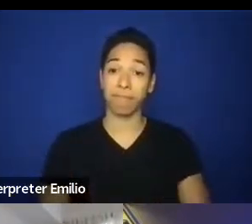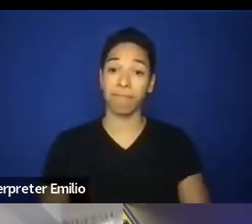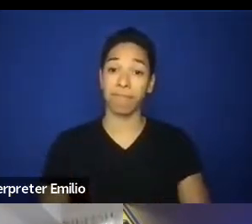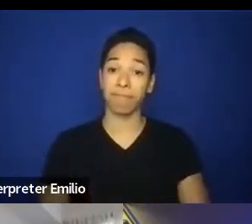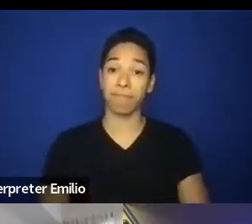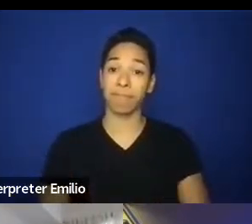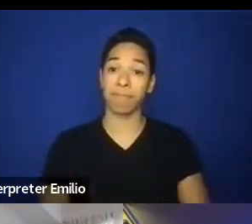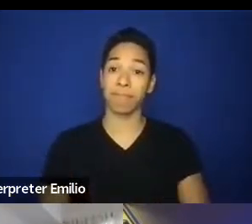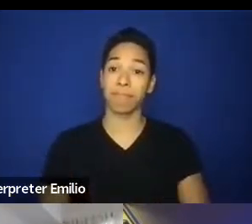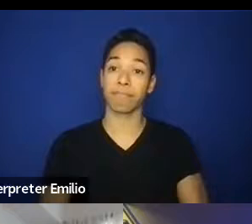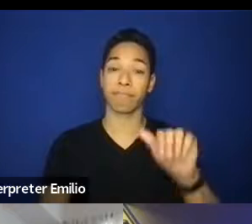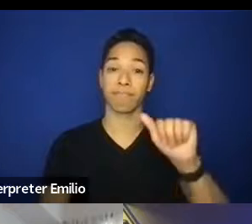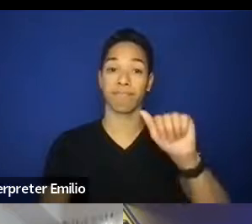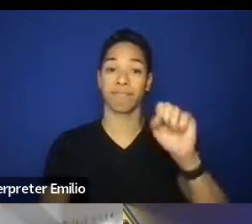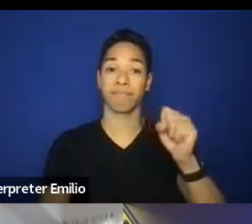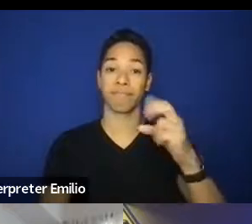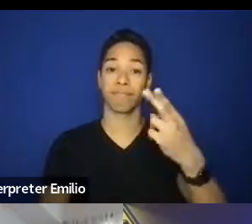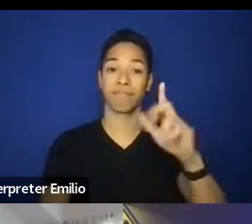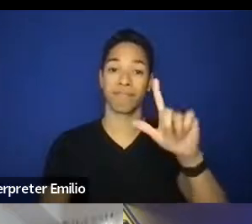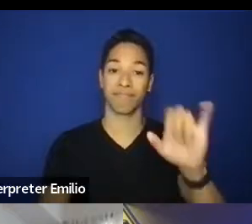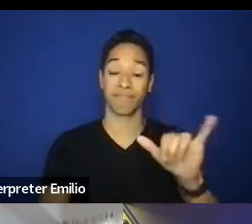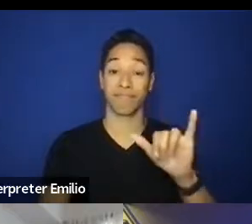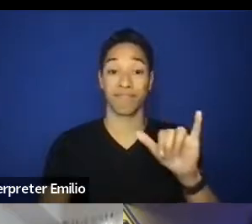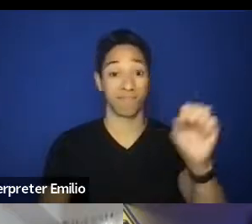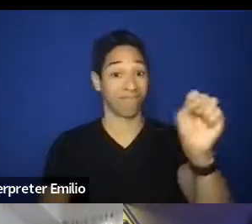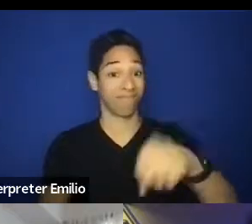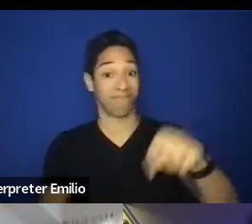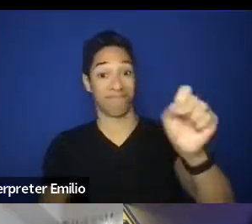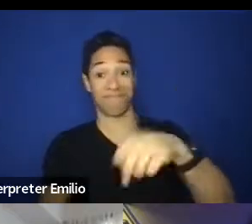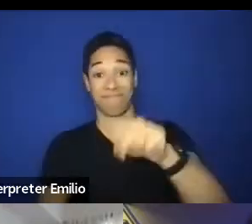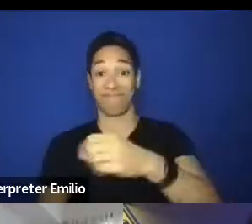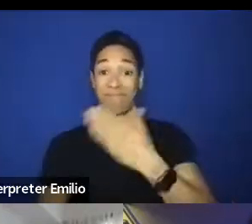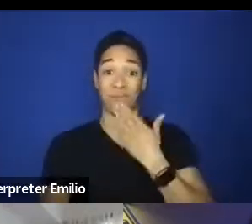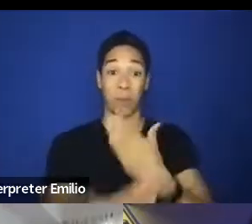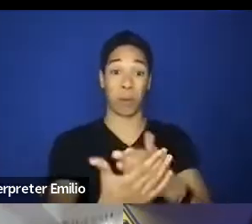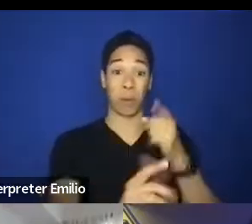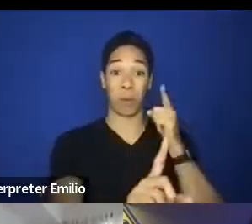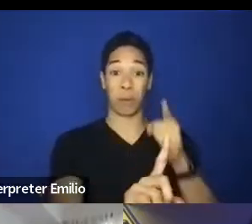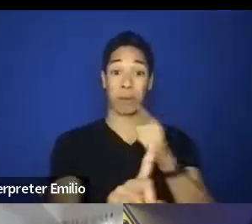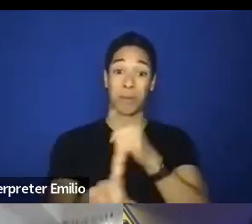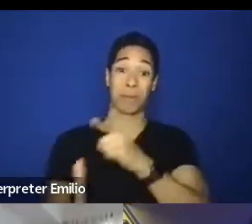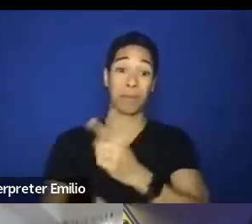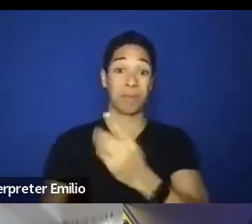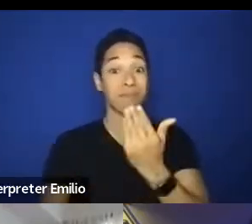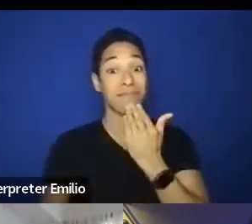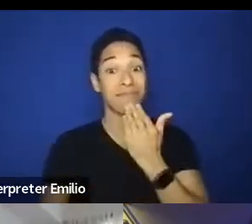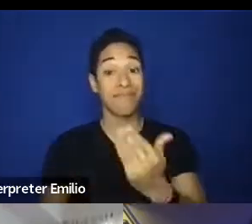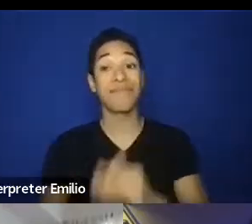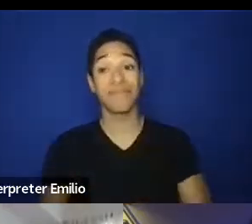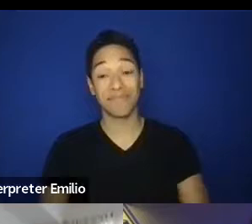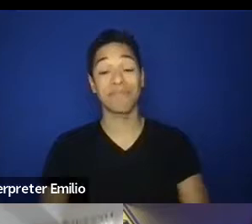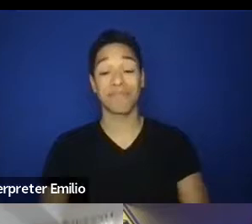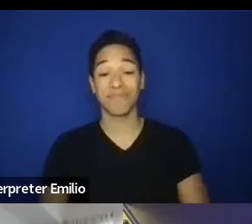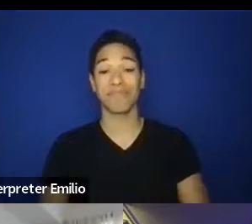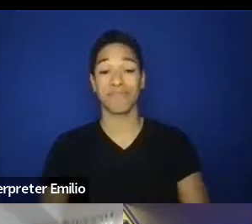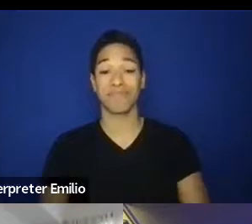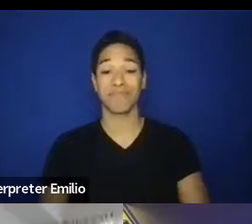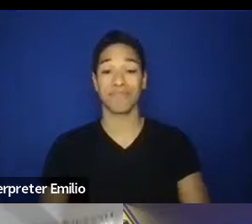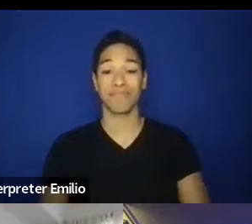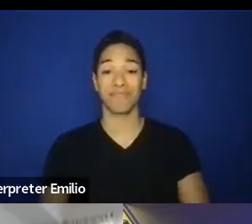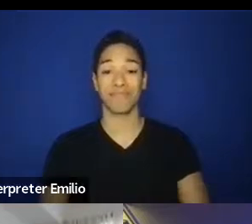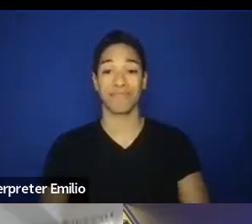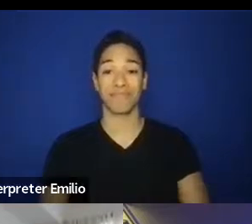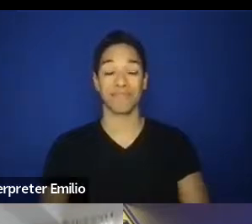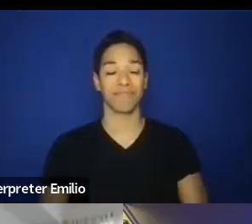Yes. All very good points. Thank you. And thank you so much for bringing that in. That's really, really important. You